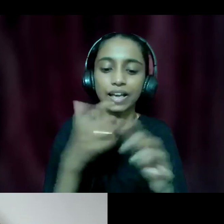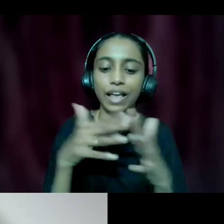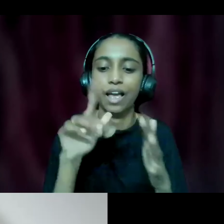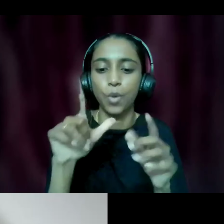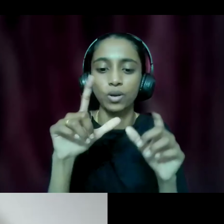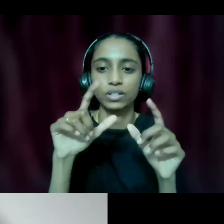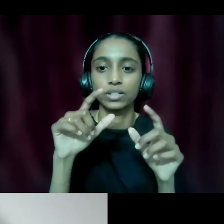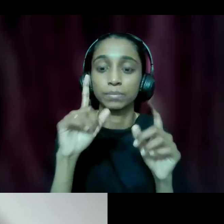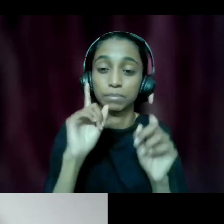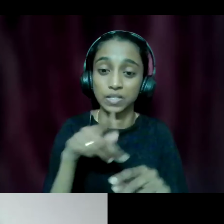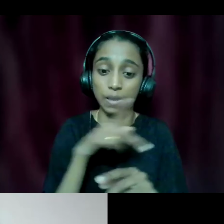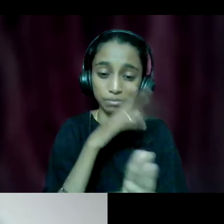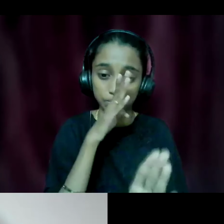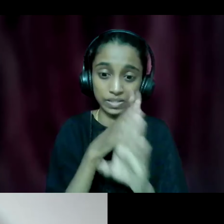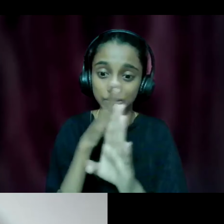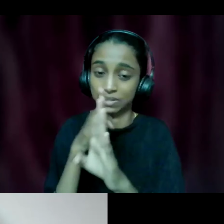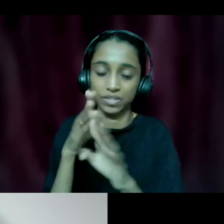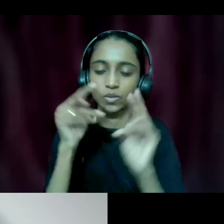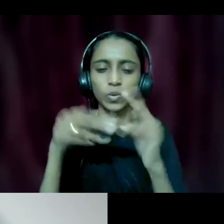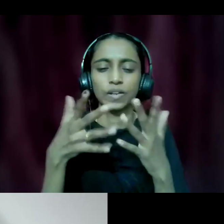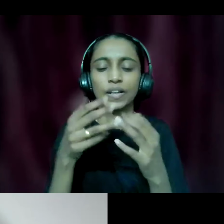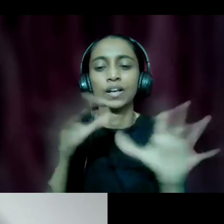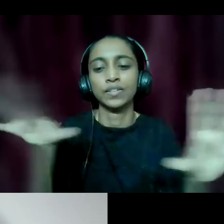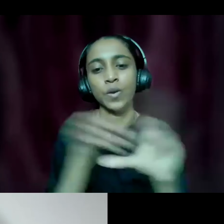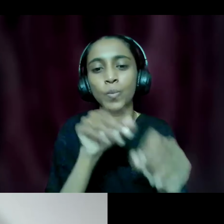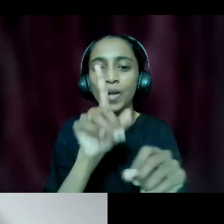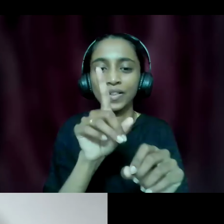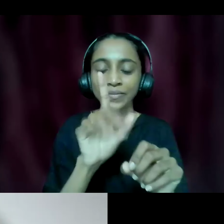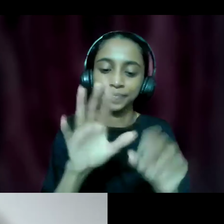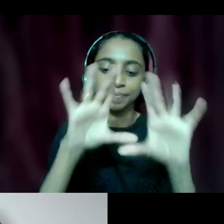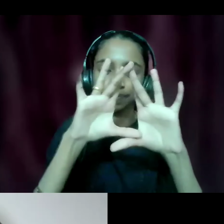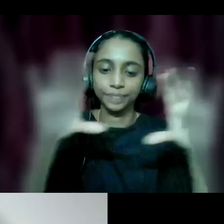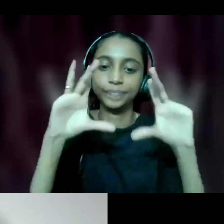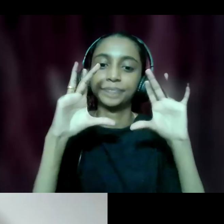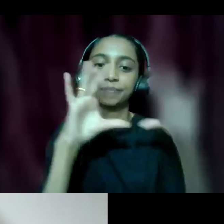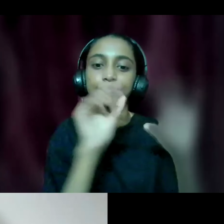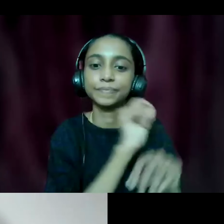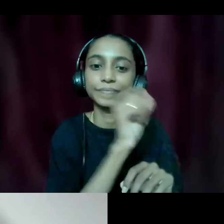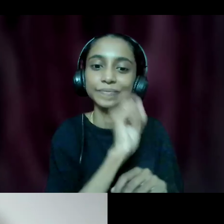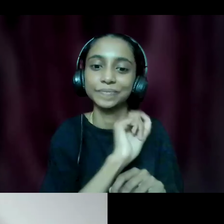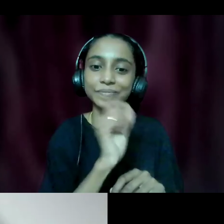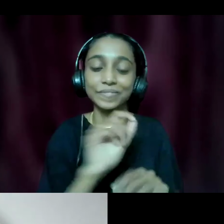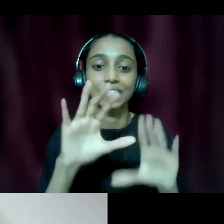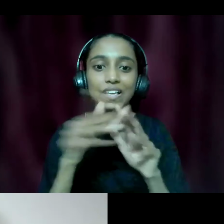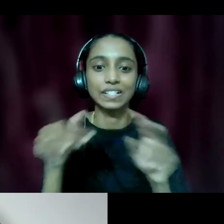You need not make personal case studies. That will give you an idea, an essence of what the class